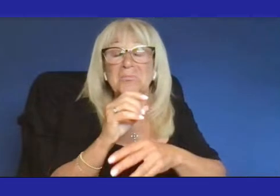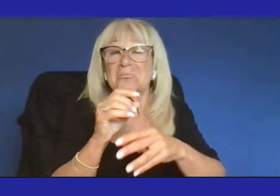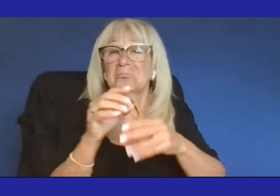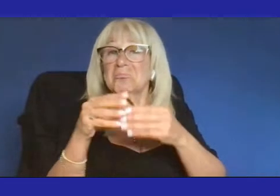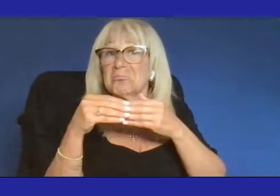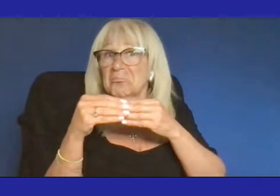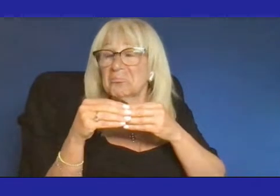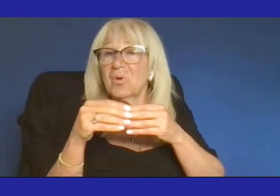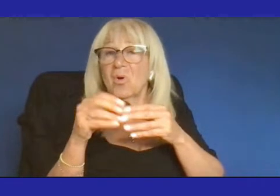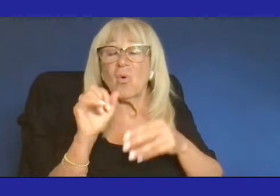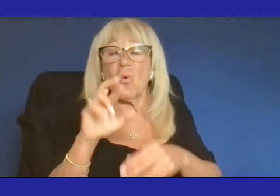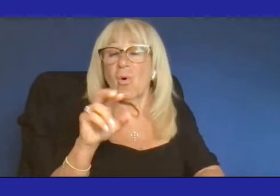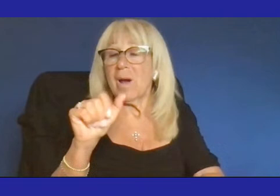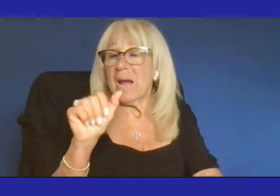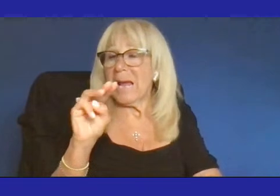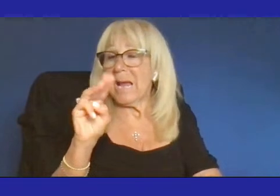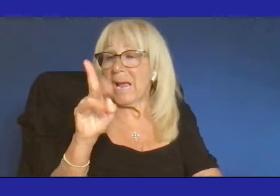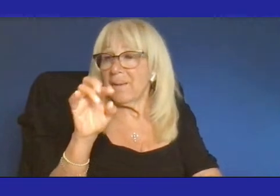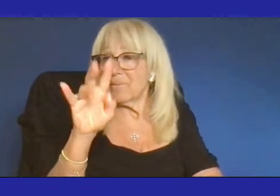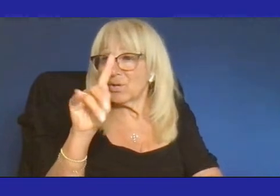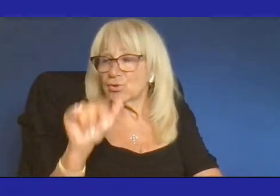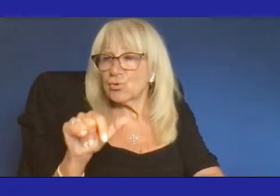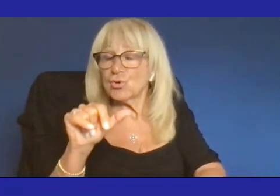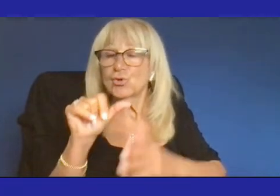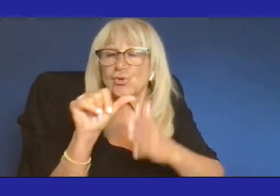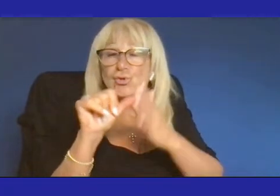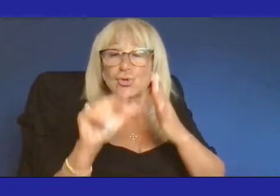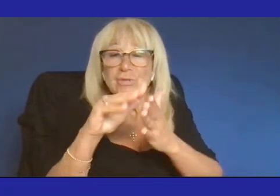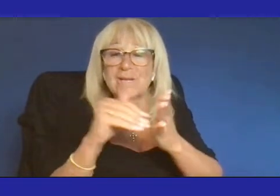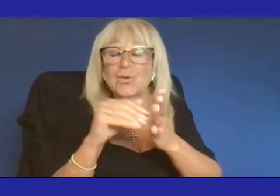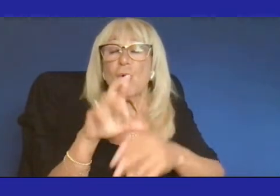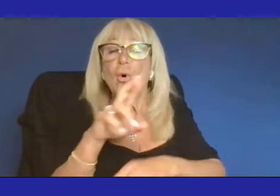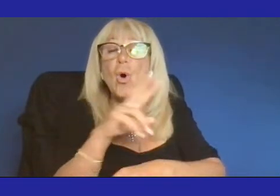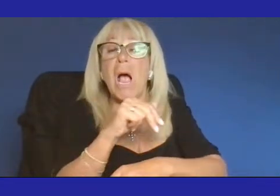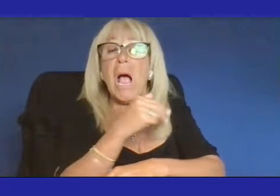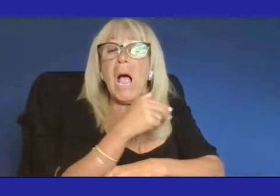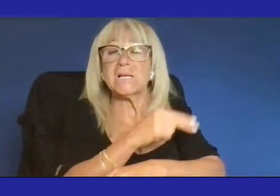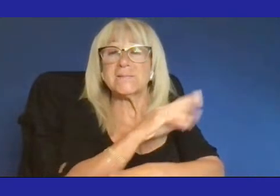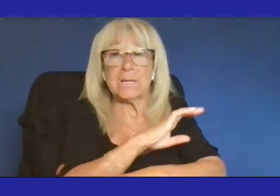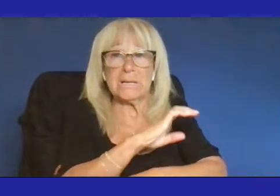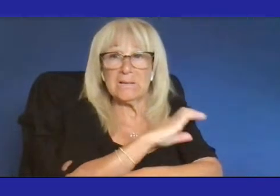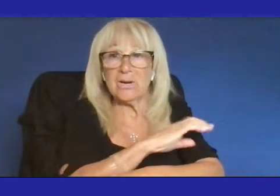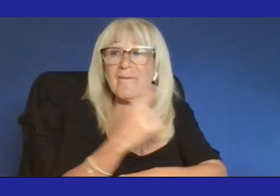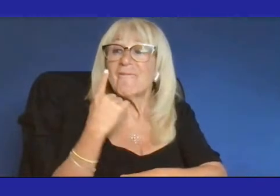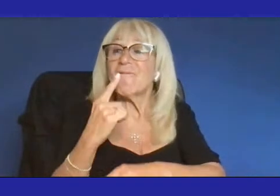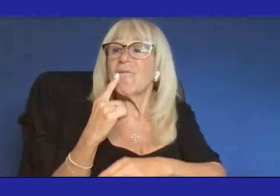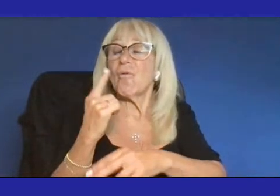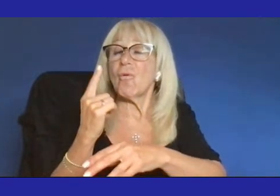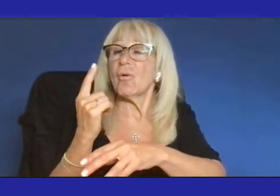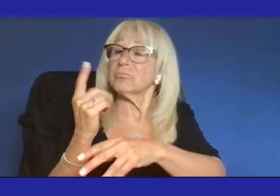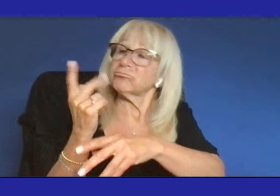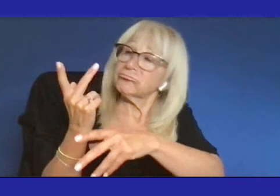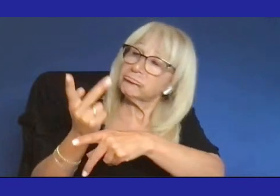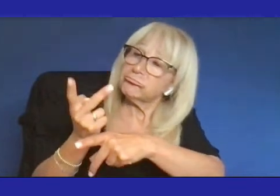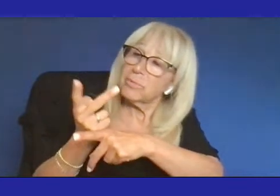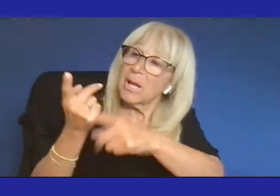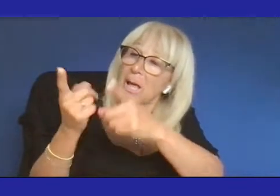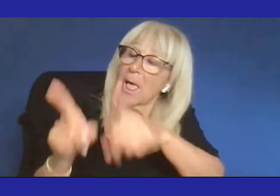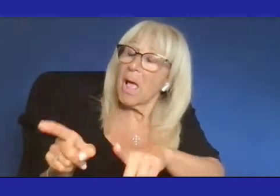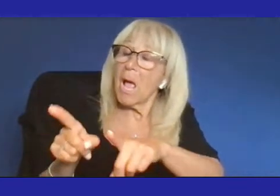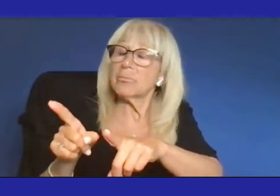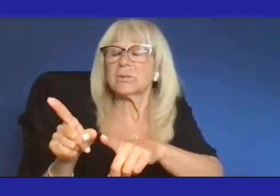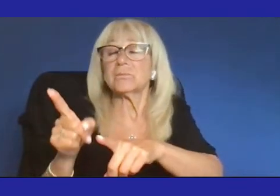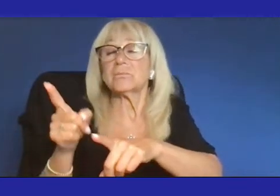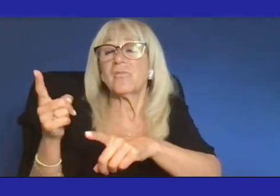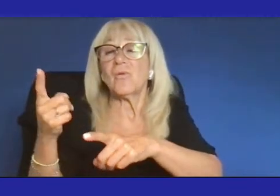ambulatory surgical center, or a hospital clinic for this care to be rendered. The proposed resolution